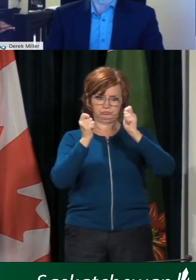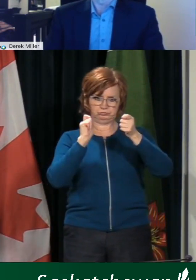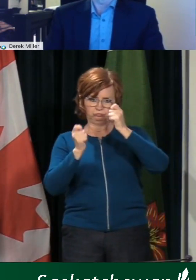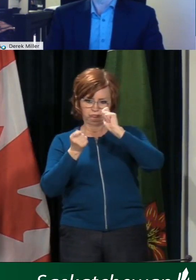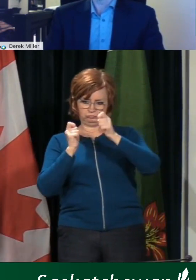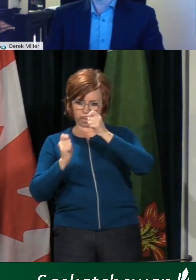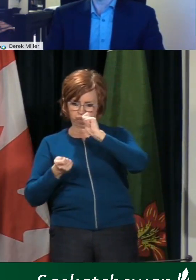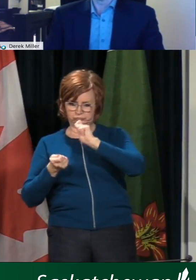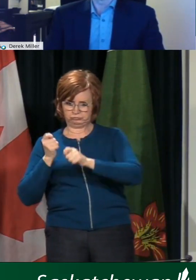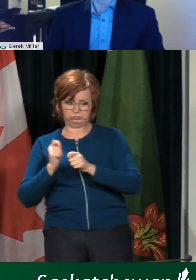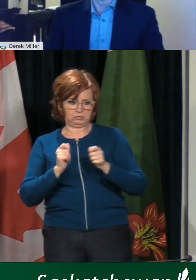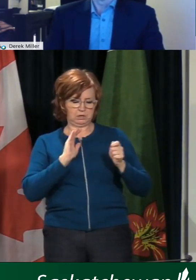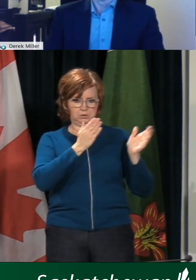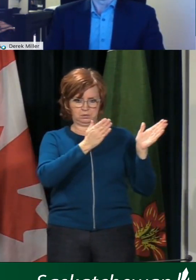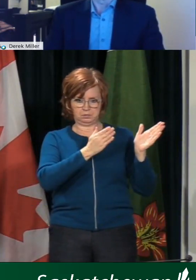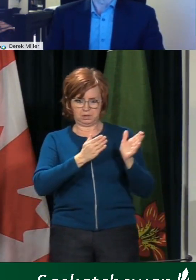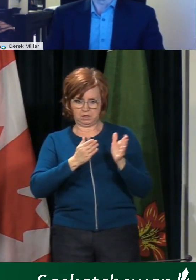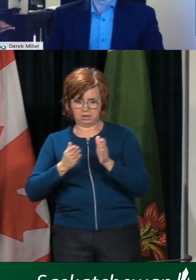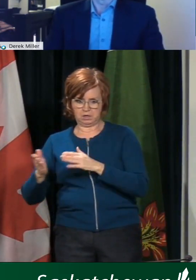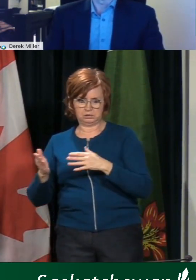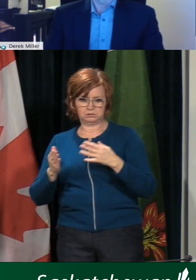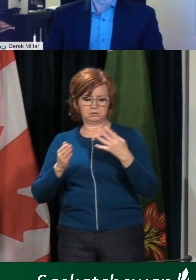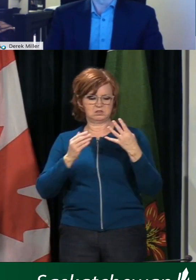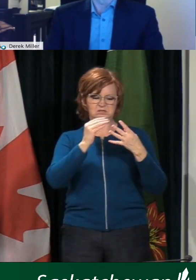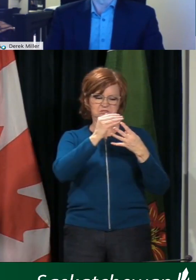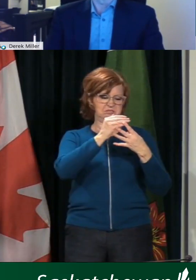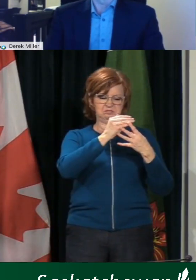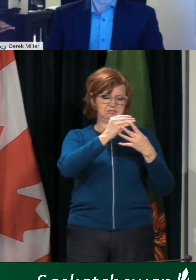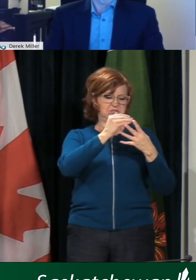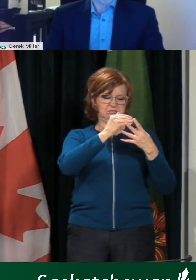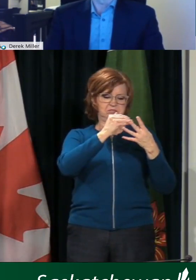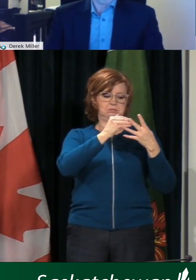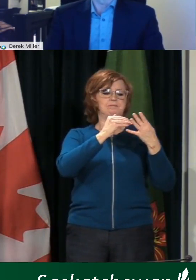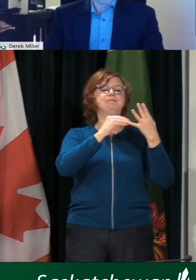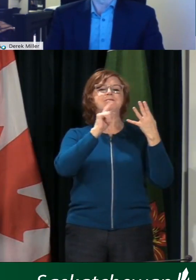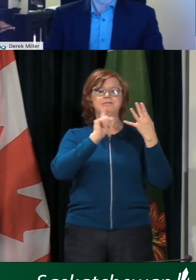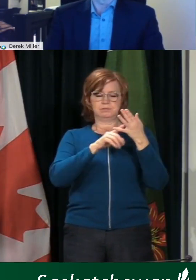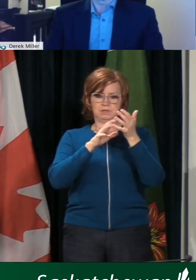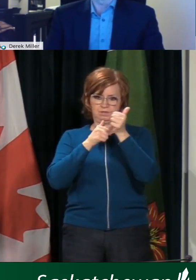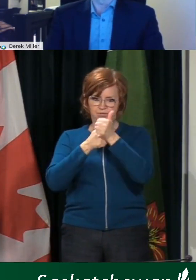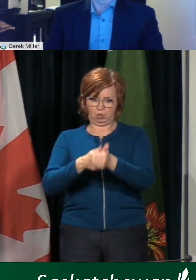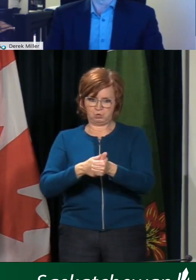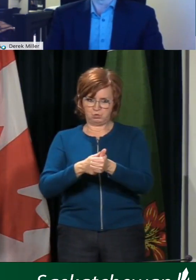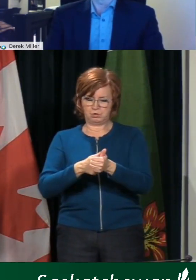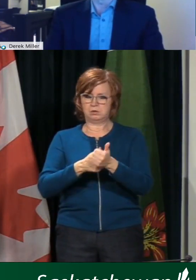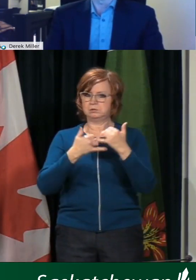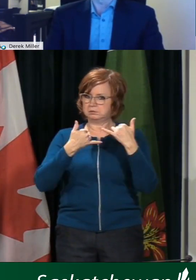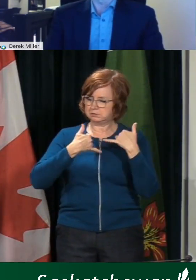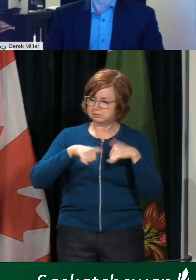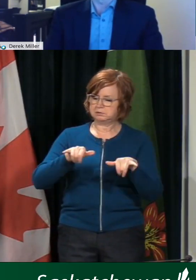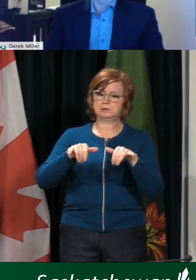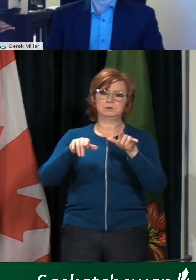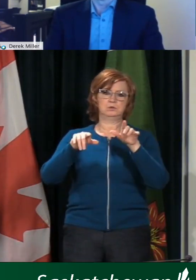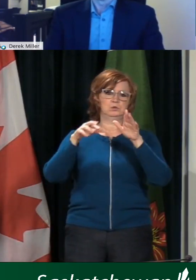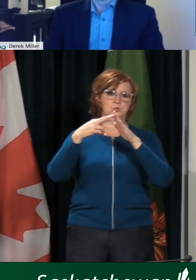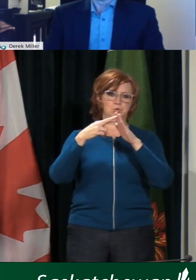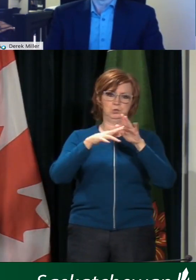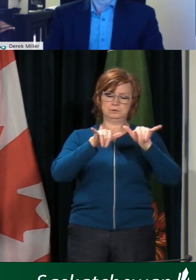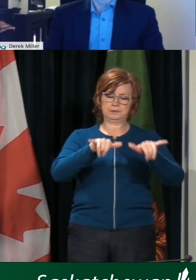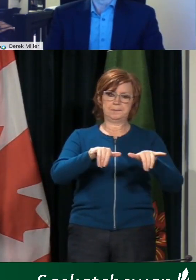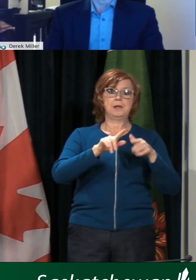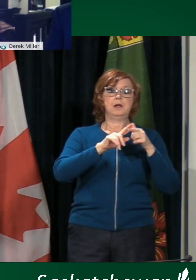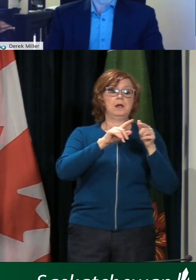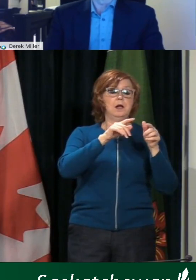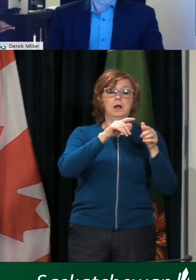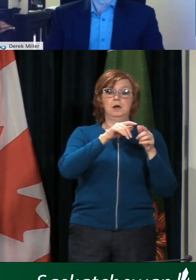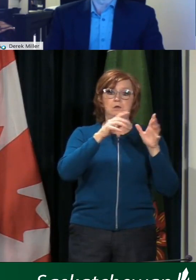information. Our plans are still based strongly on the premise of cohorting COVID-19 patients